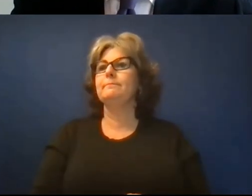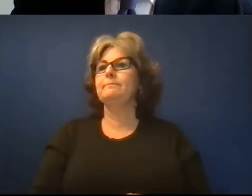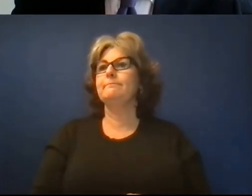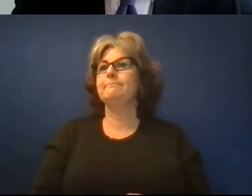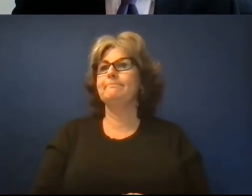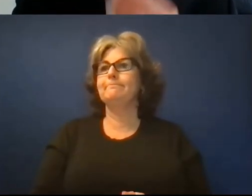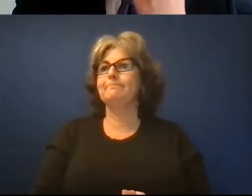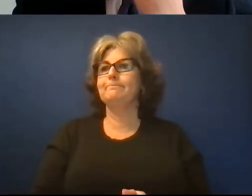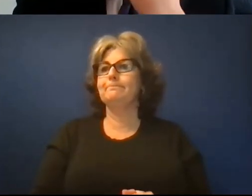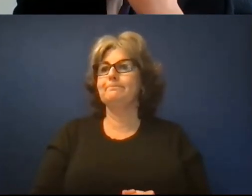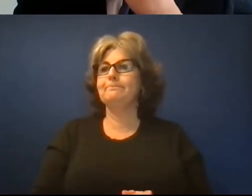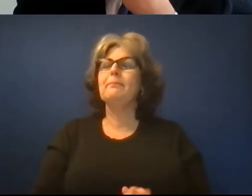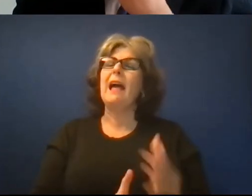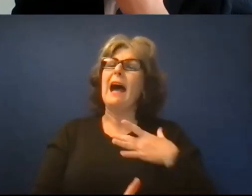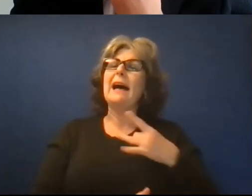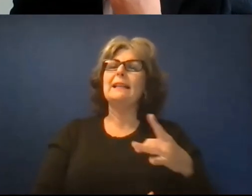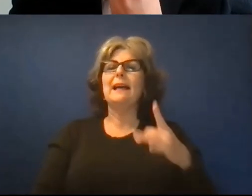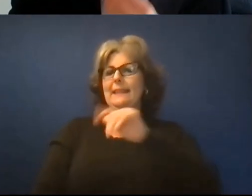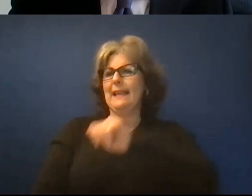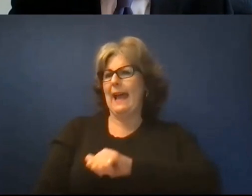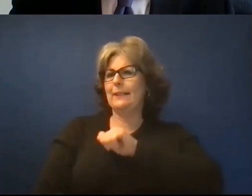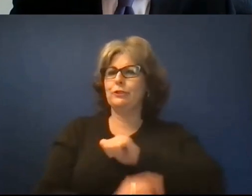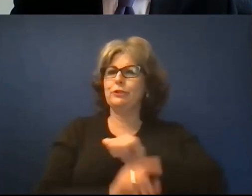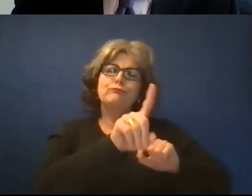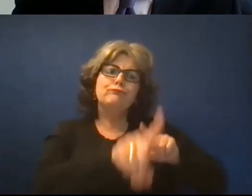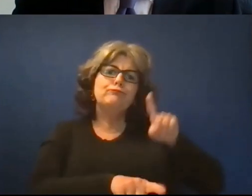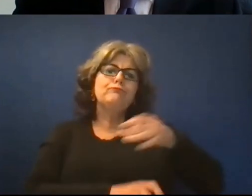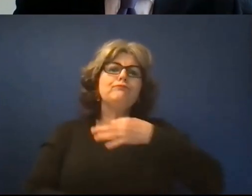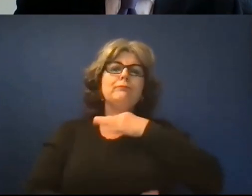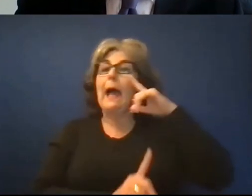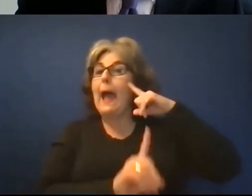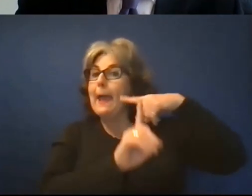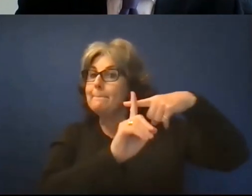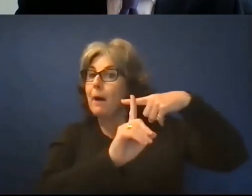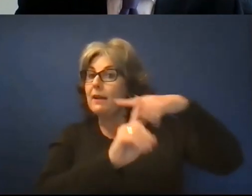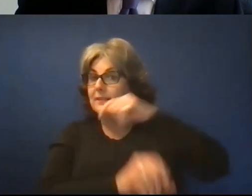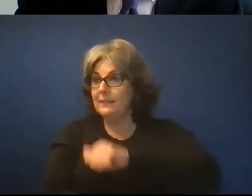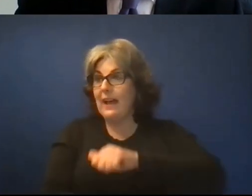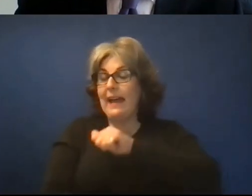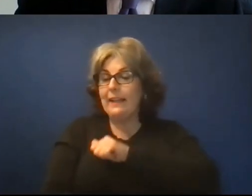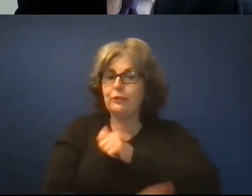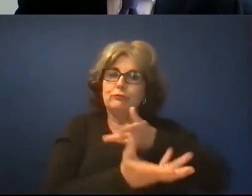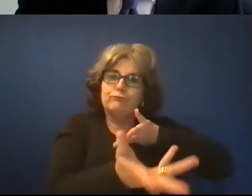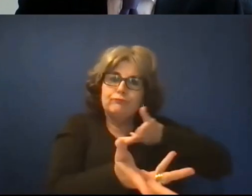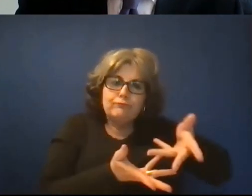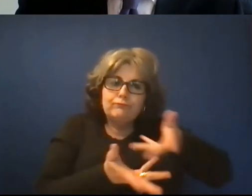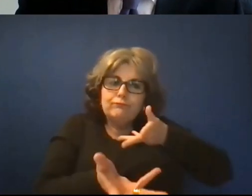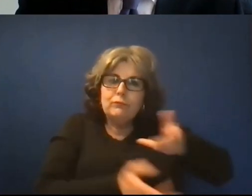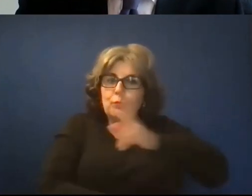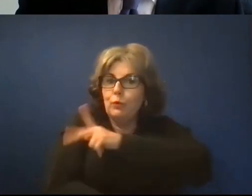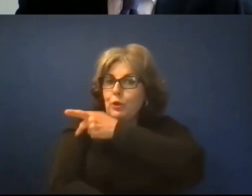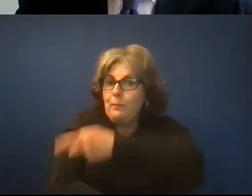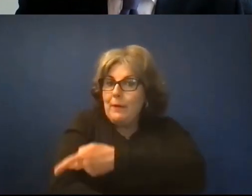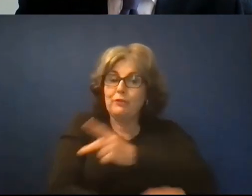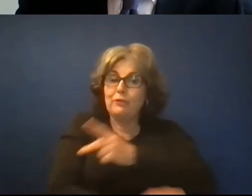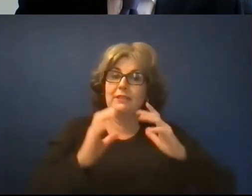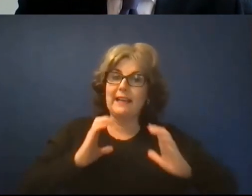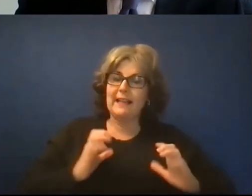Nurse Hillary said, a questioning attitude, a positive attitude, interacting with your patients and your